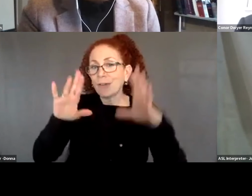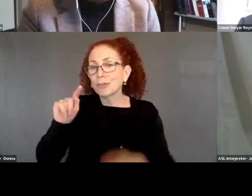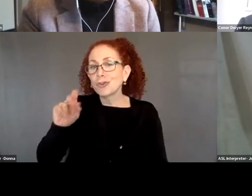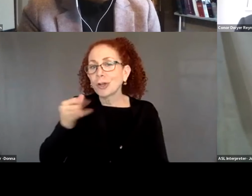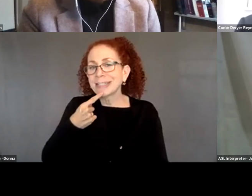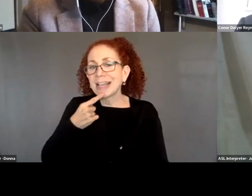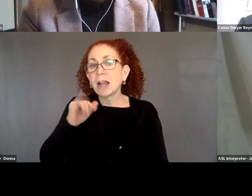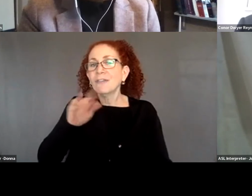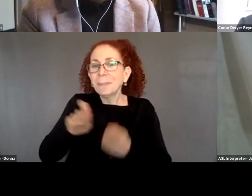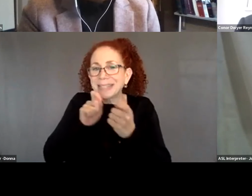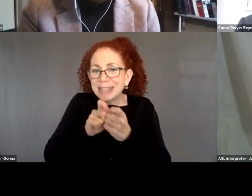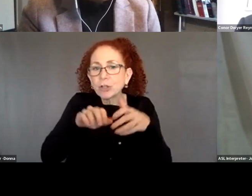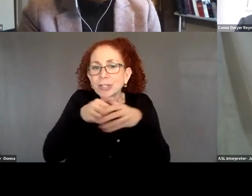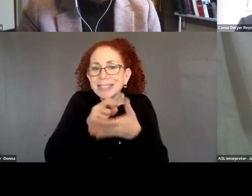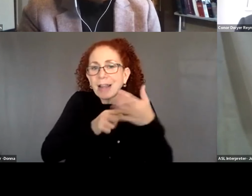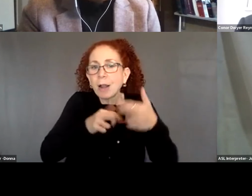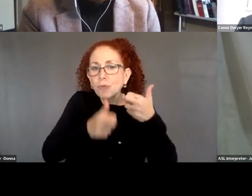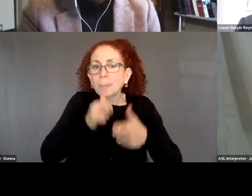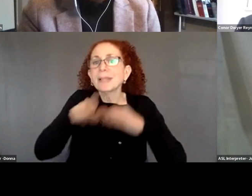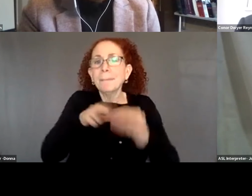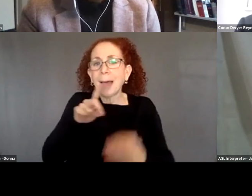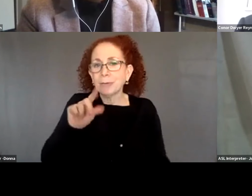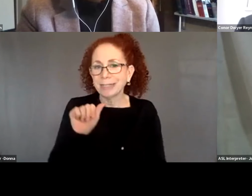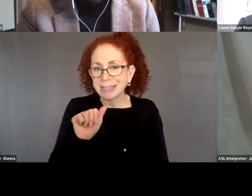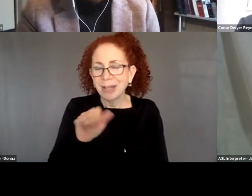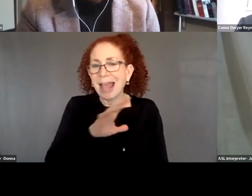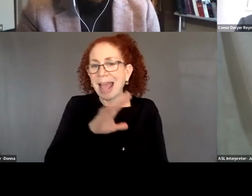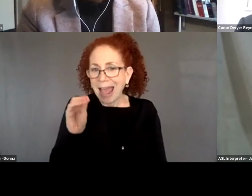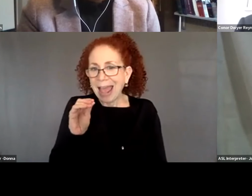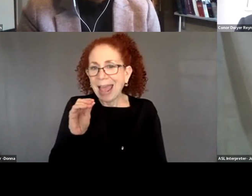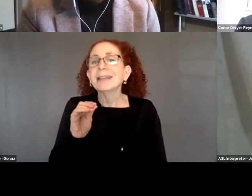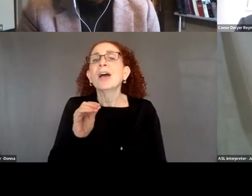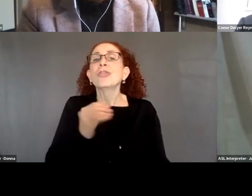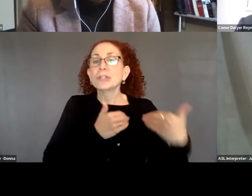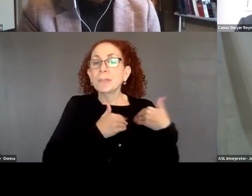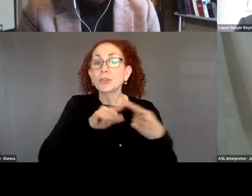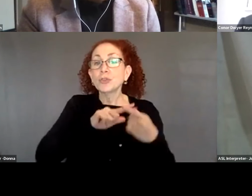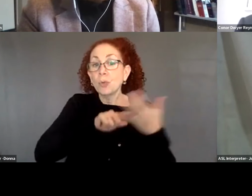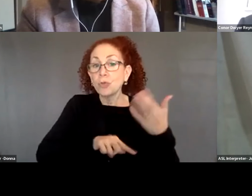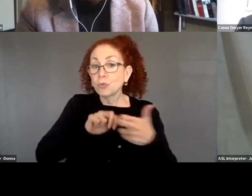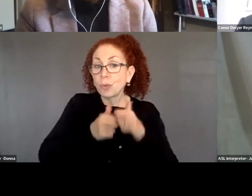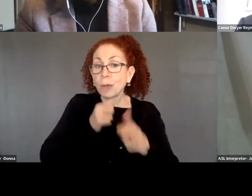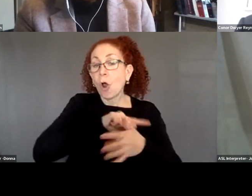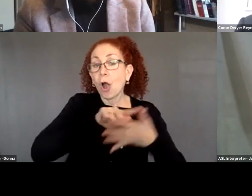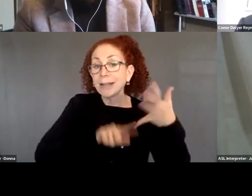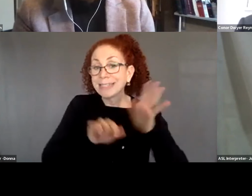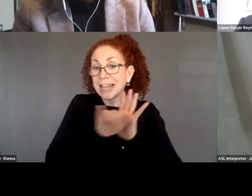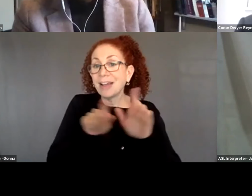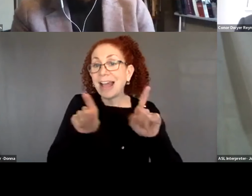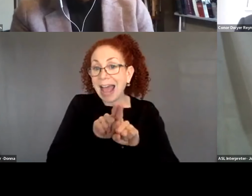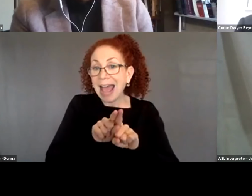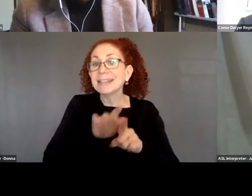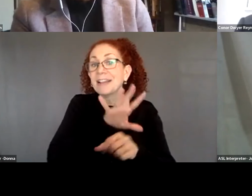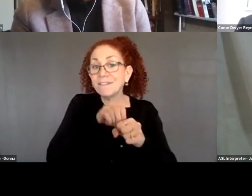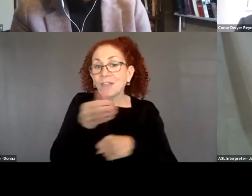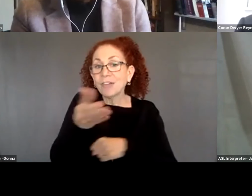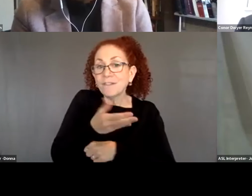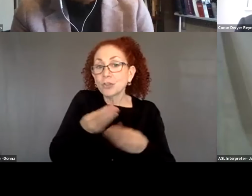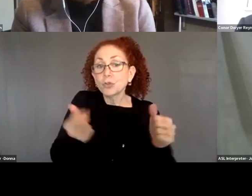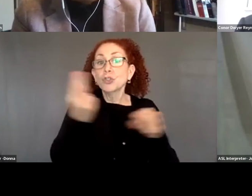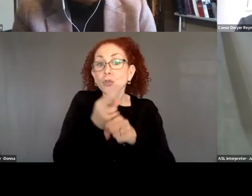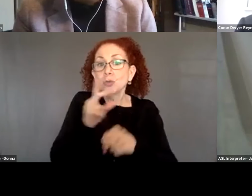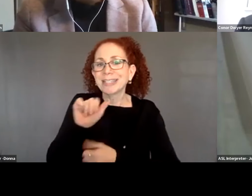a particular set of problems about disability, and thus responses to those problems are identified as involving and inviting solutions using